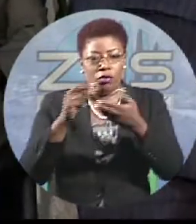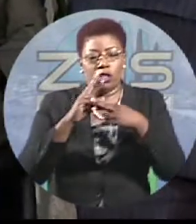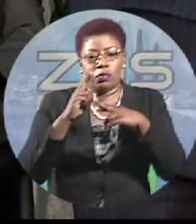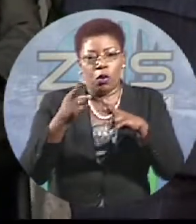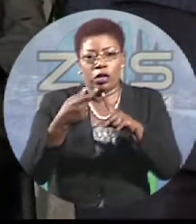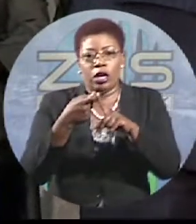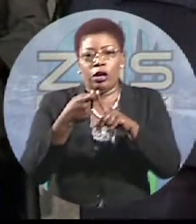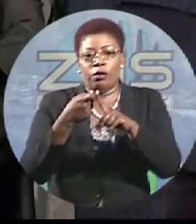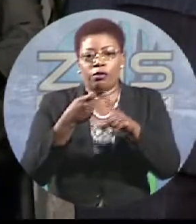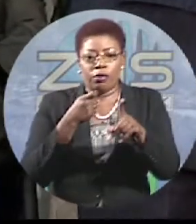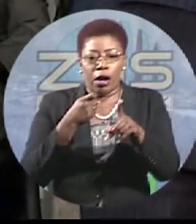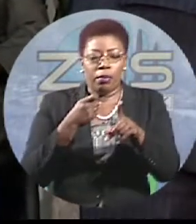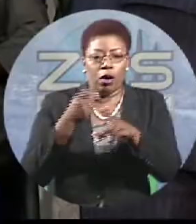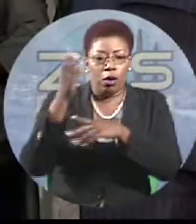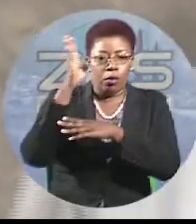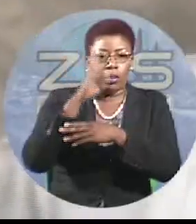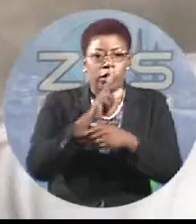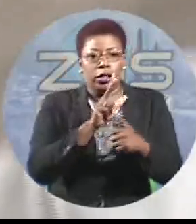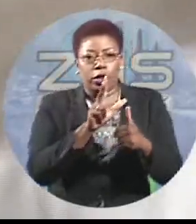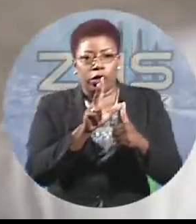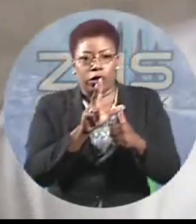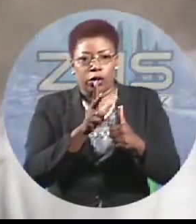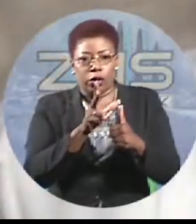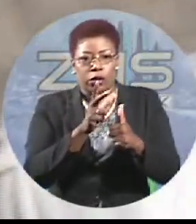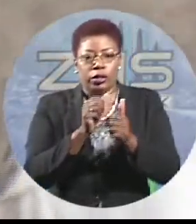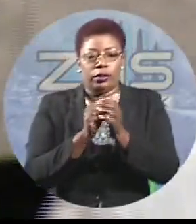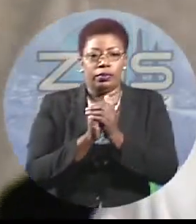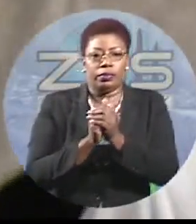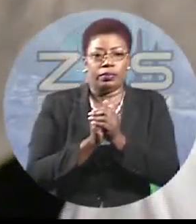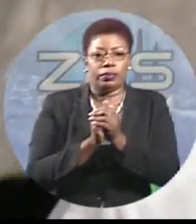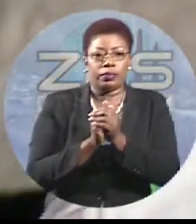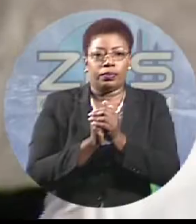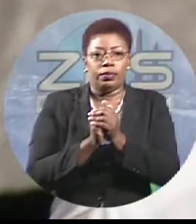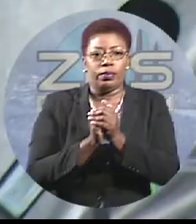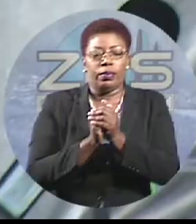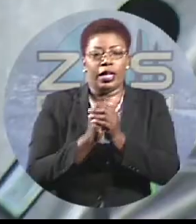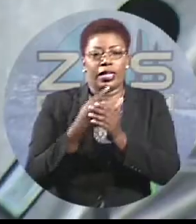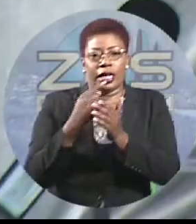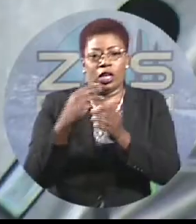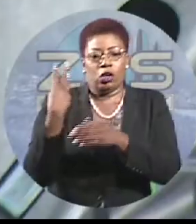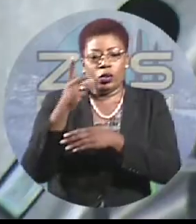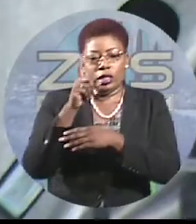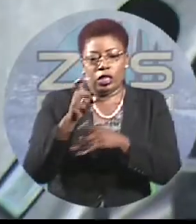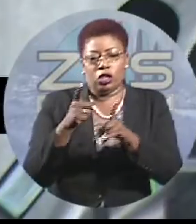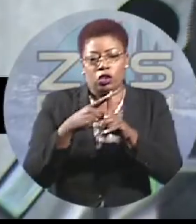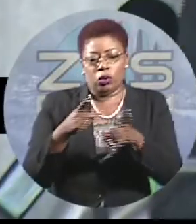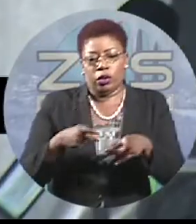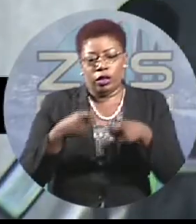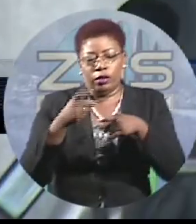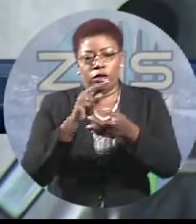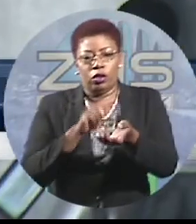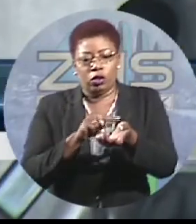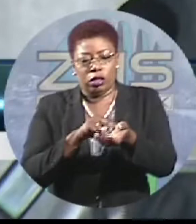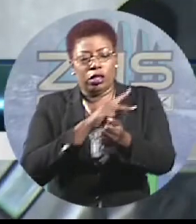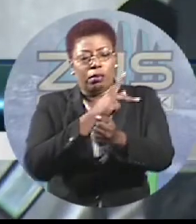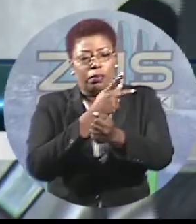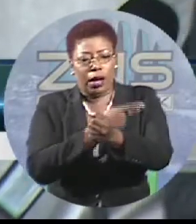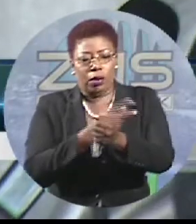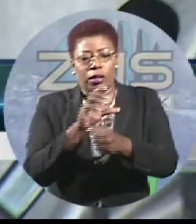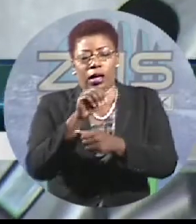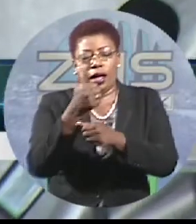response came from Ortland Bodie III. We need to empower nurses and other healthcare